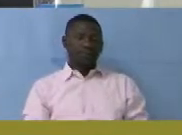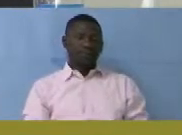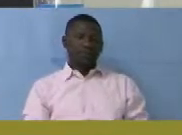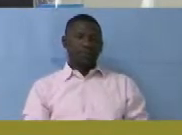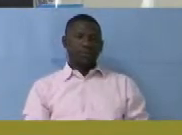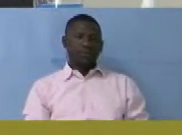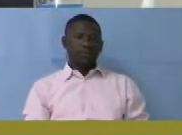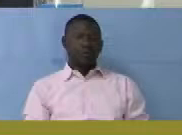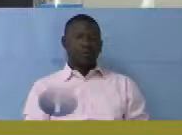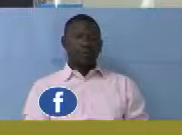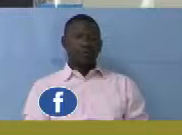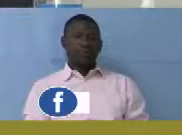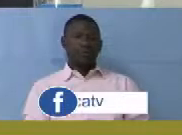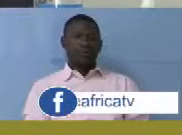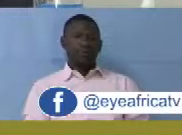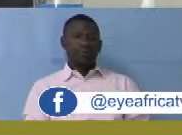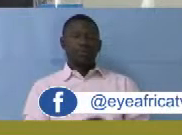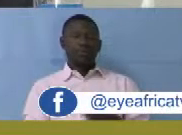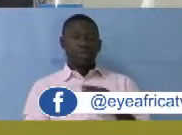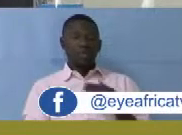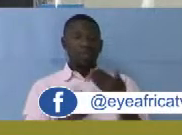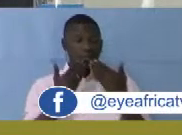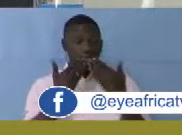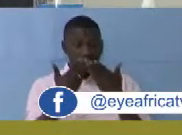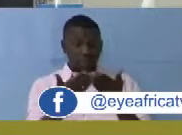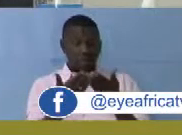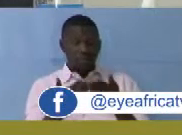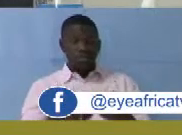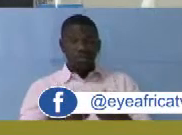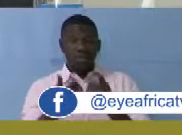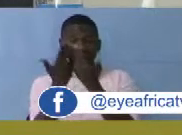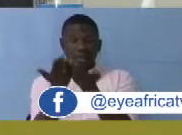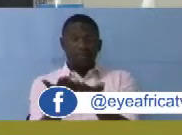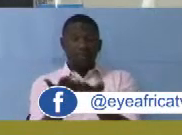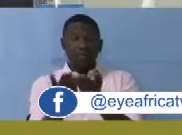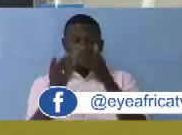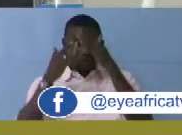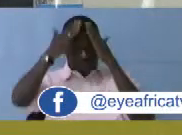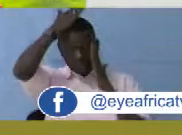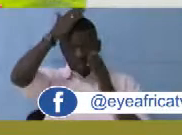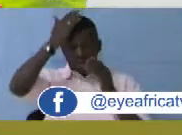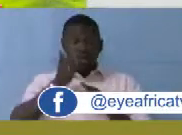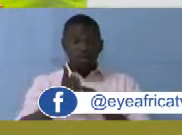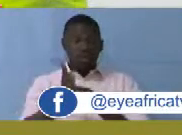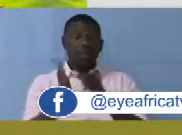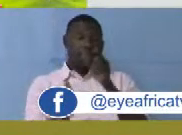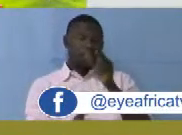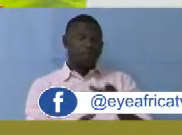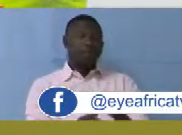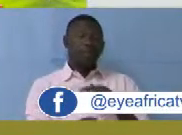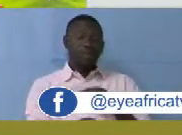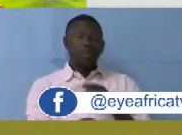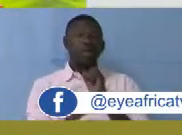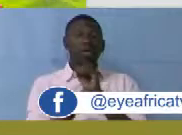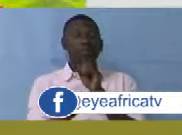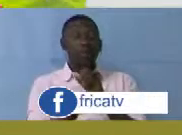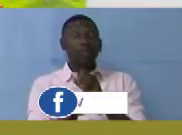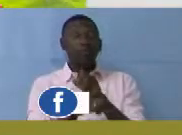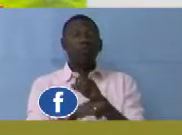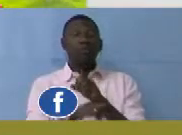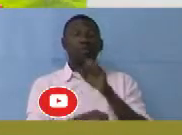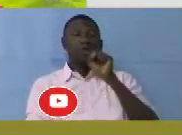this message was given to the juntas. Kutu yoki baro le di sojari nyatu nkolula. They told Sambaba to transfer me